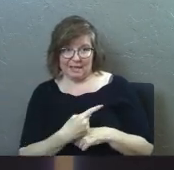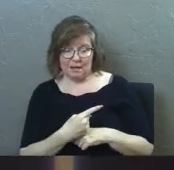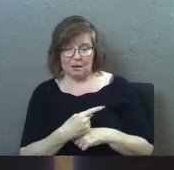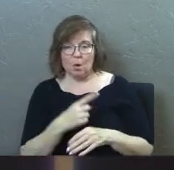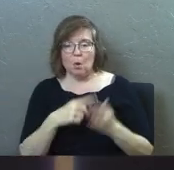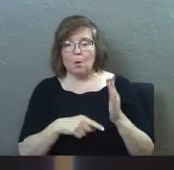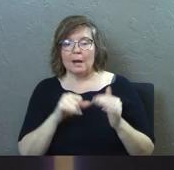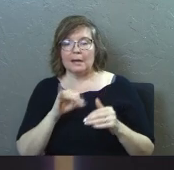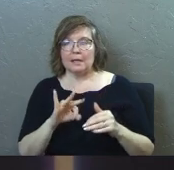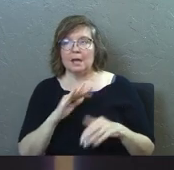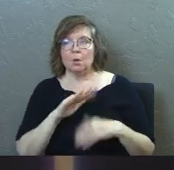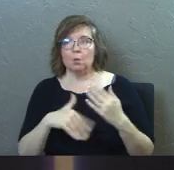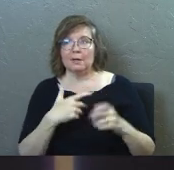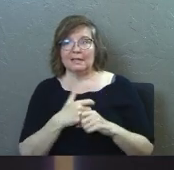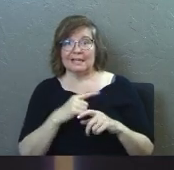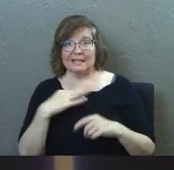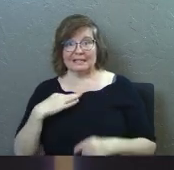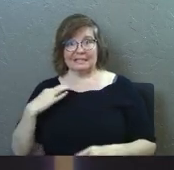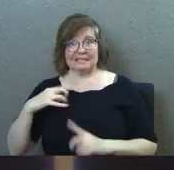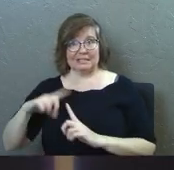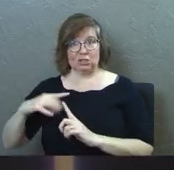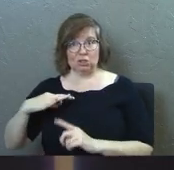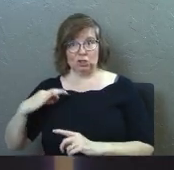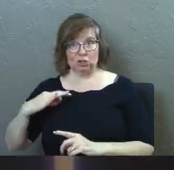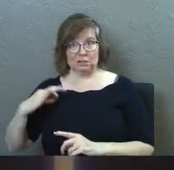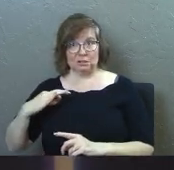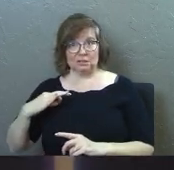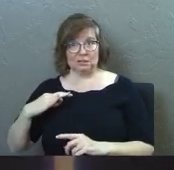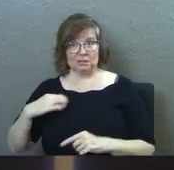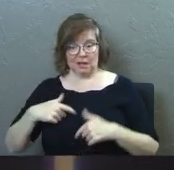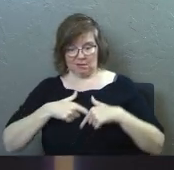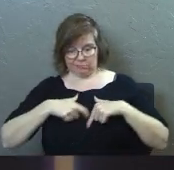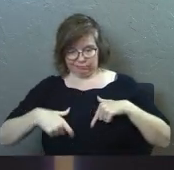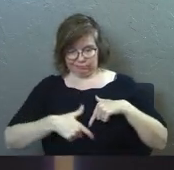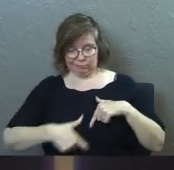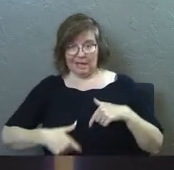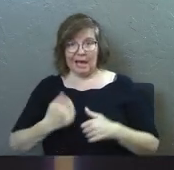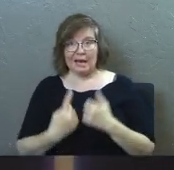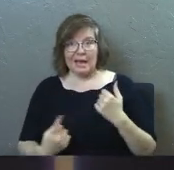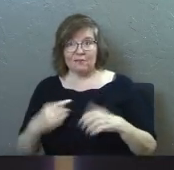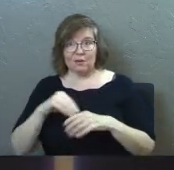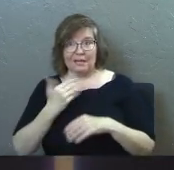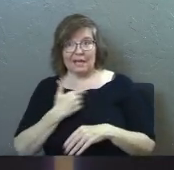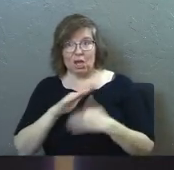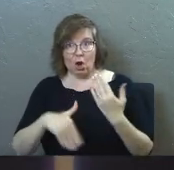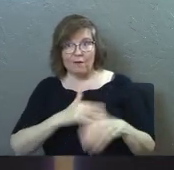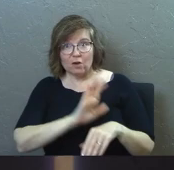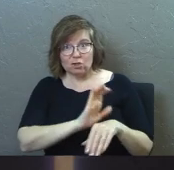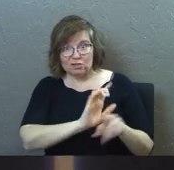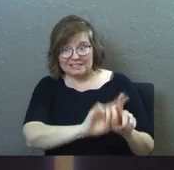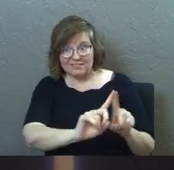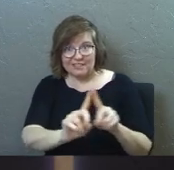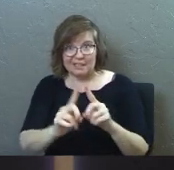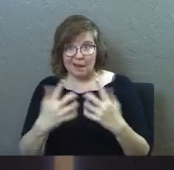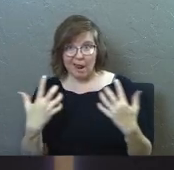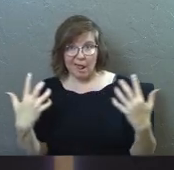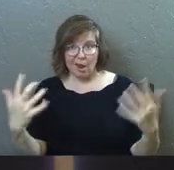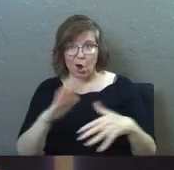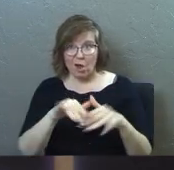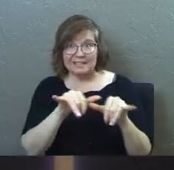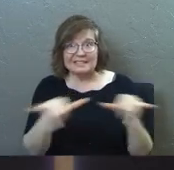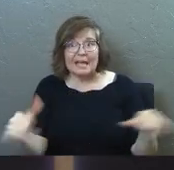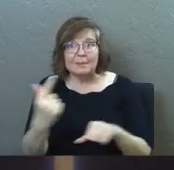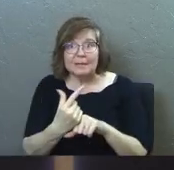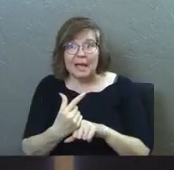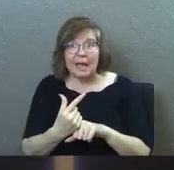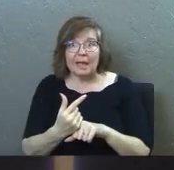And he's like, what if we get t-shirts and we put a t-shirt on everybody in all of our churches, and we have them all wear them